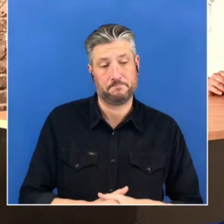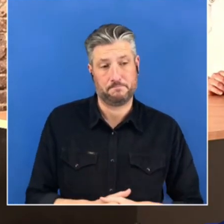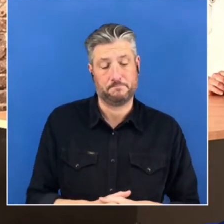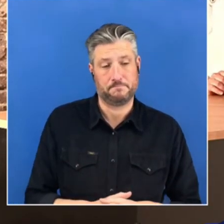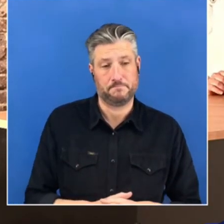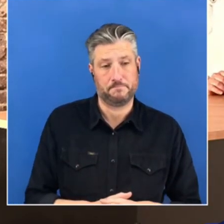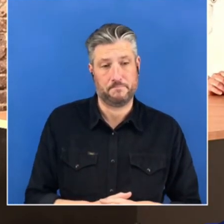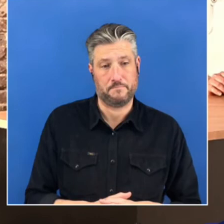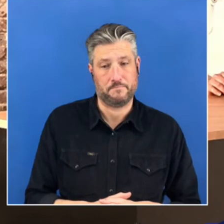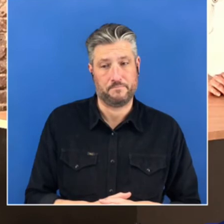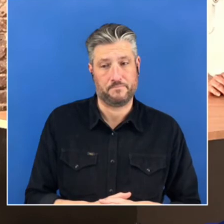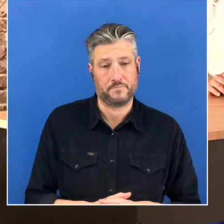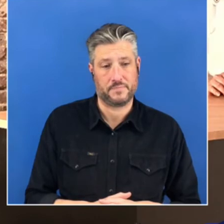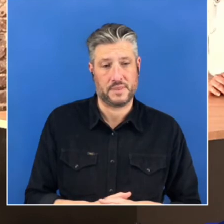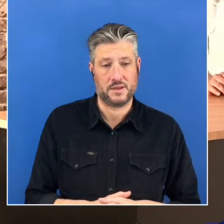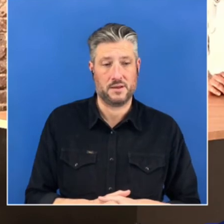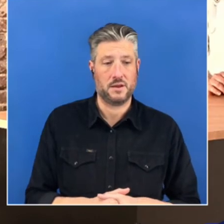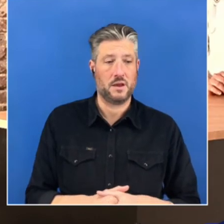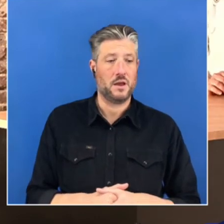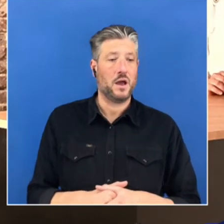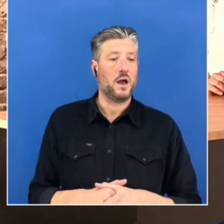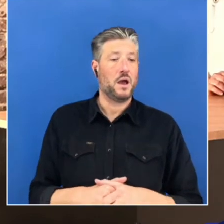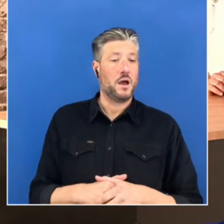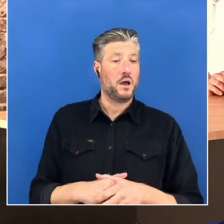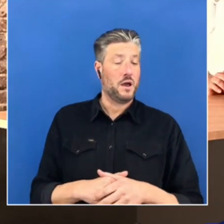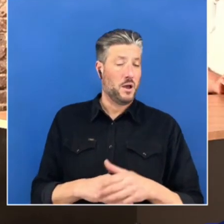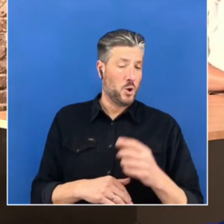And I think we have one final question.